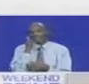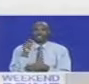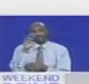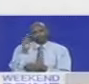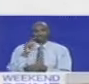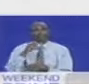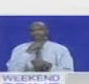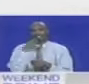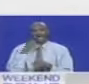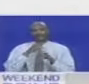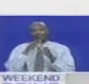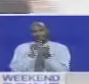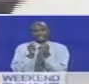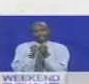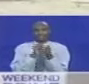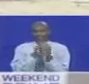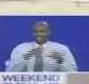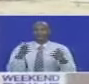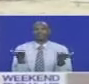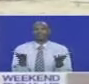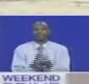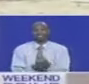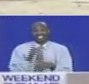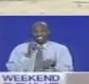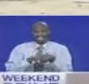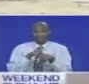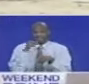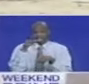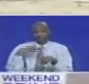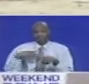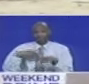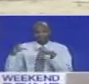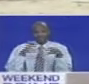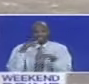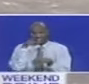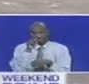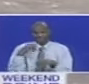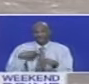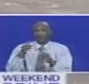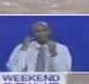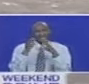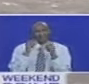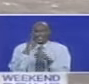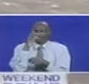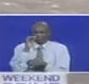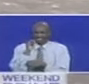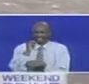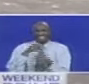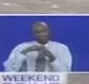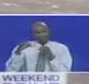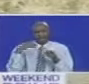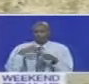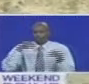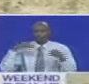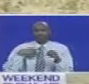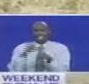mahindi kwa nini tunaona kule kwa mahindi mbele. While our sportsmen are suffering and having to go for many kilometers away in search of training grounds, others